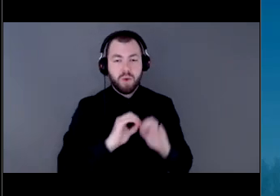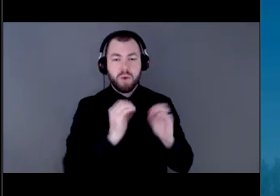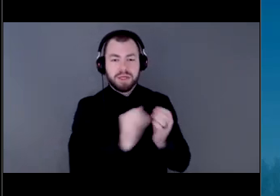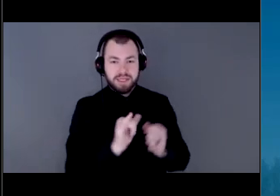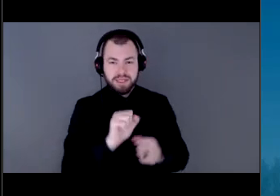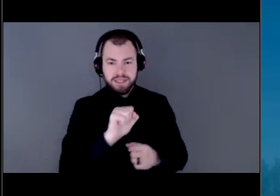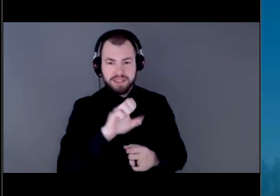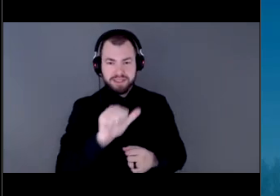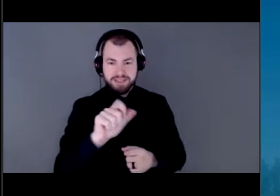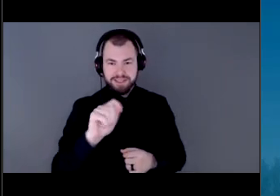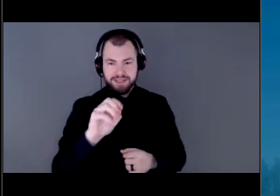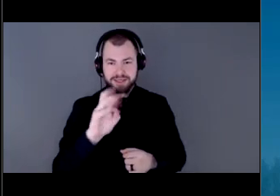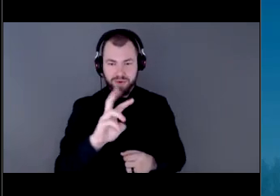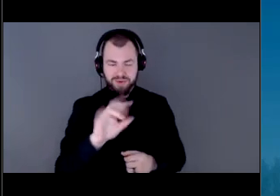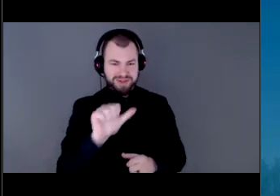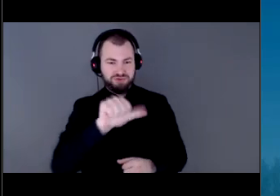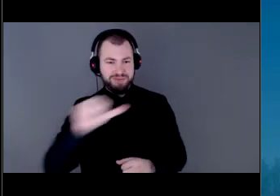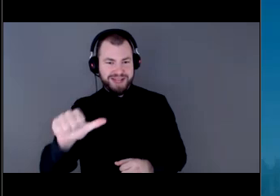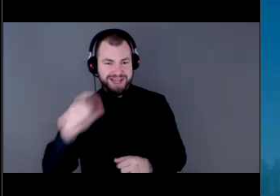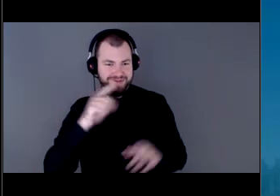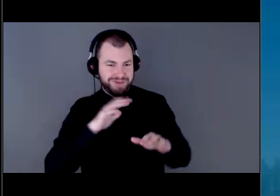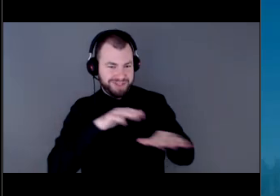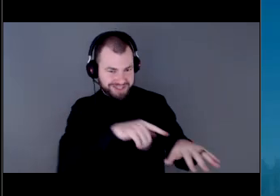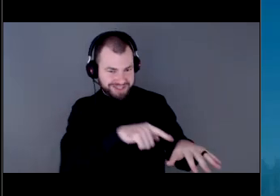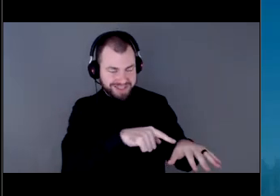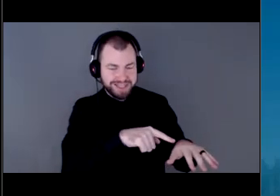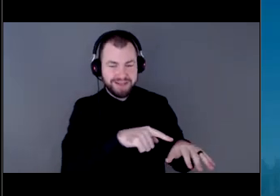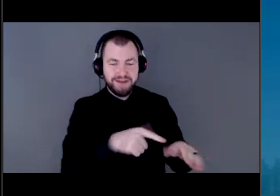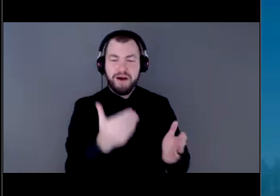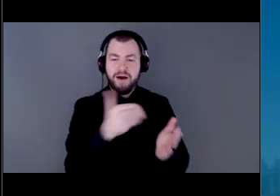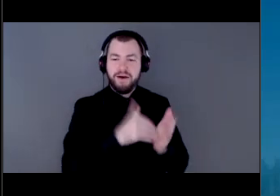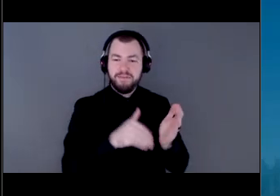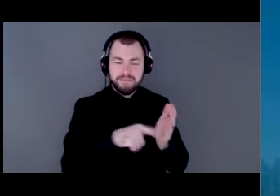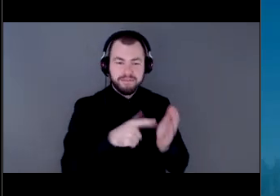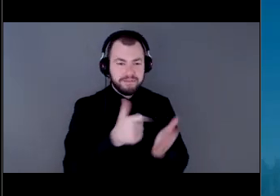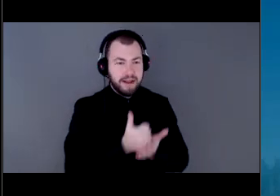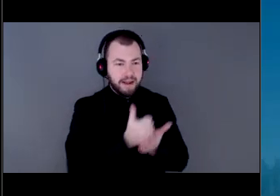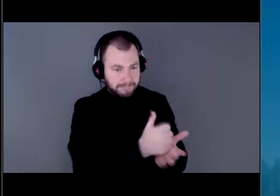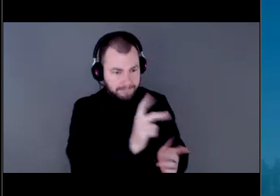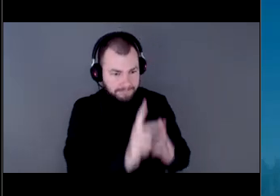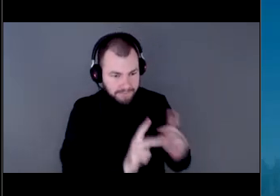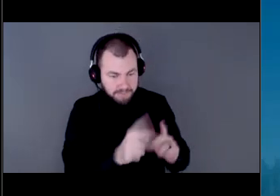AAA of the sea, they are often, helping people that